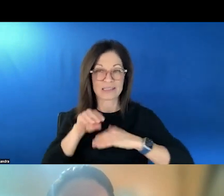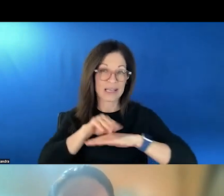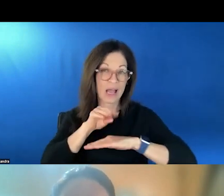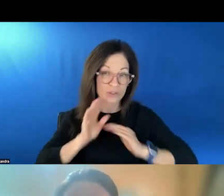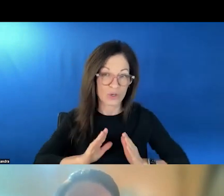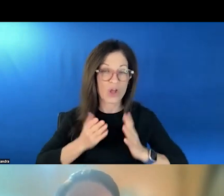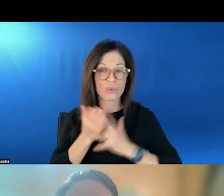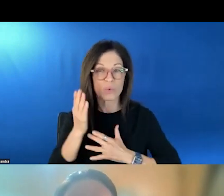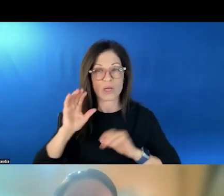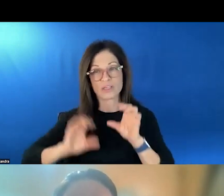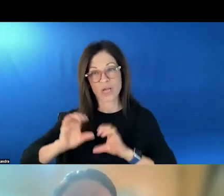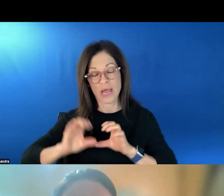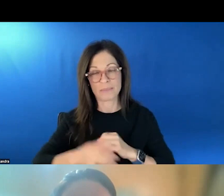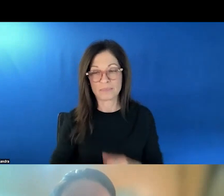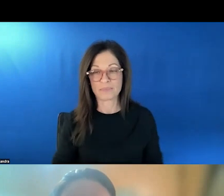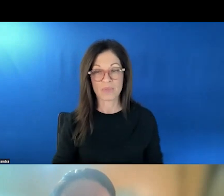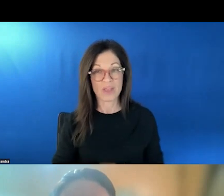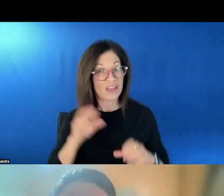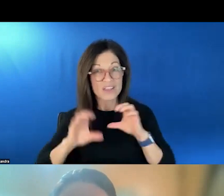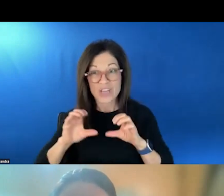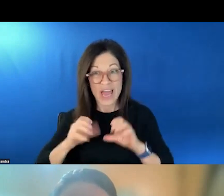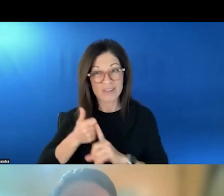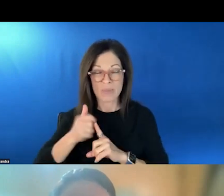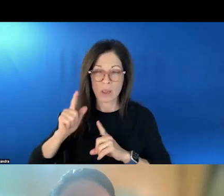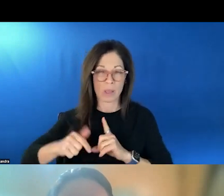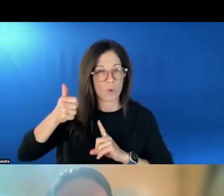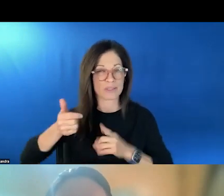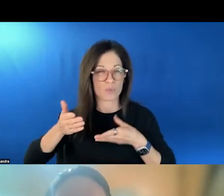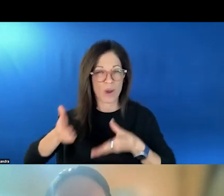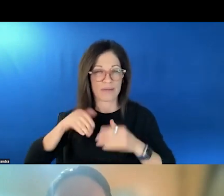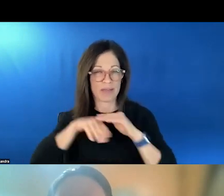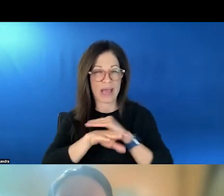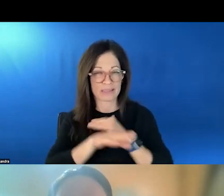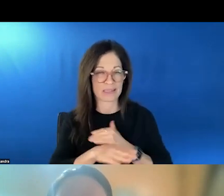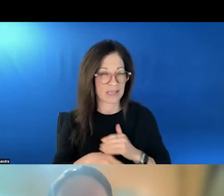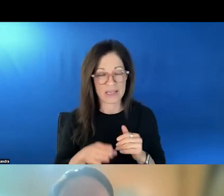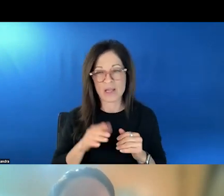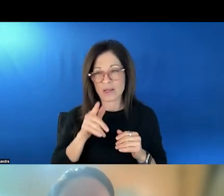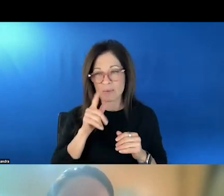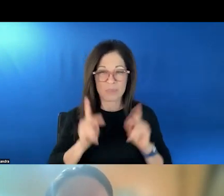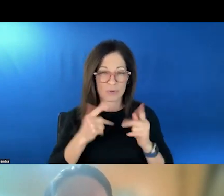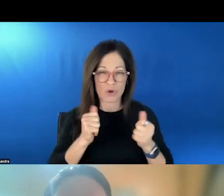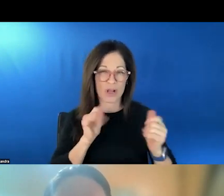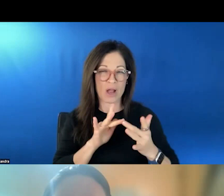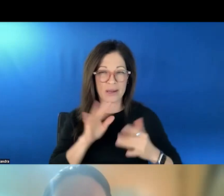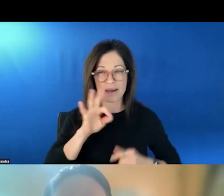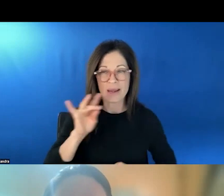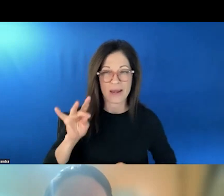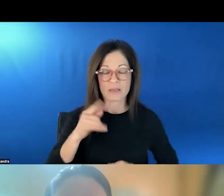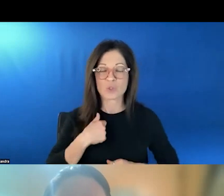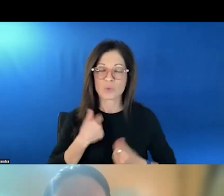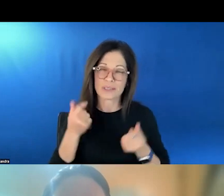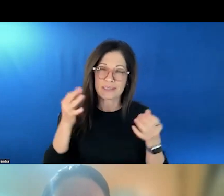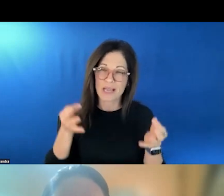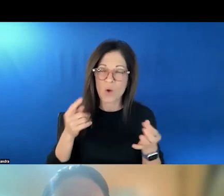the chat mechanism. Chat was our lowest modality of people contacting 988. And we looked into comparing